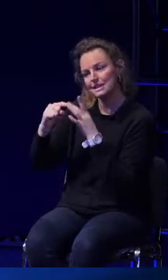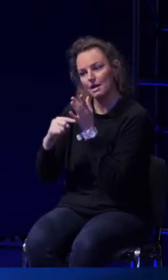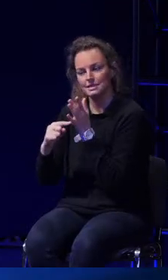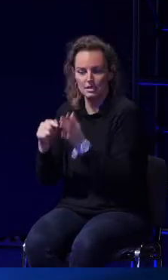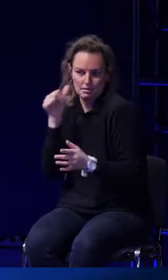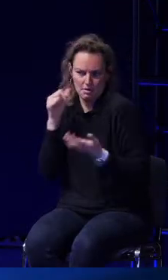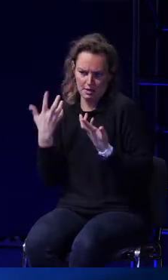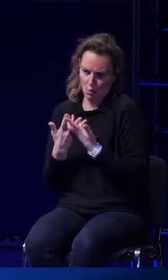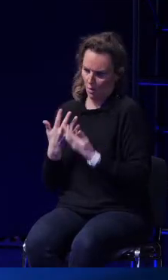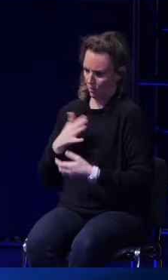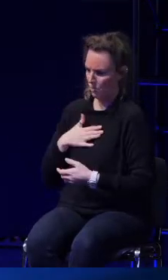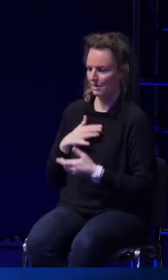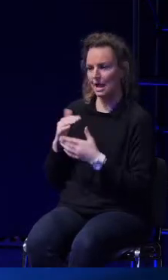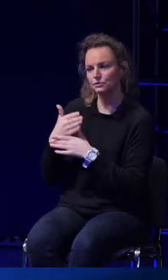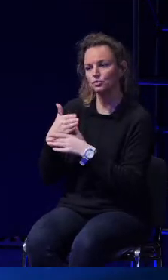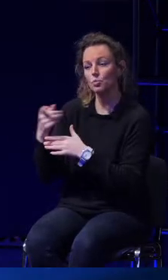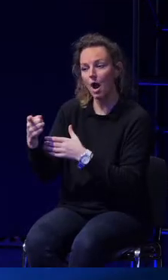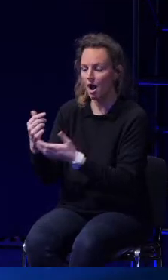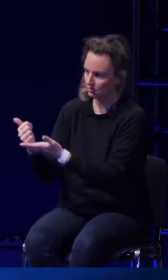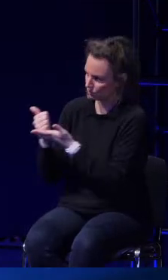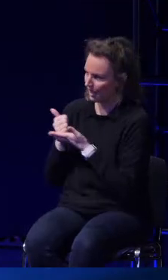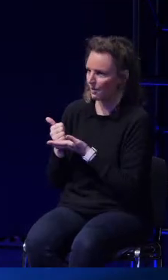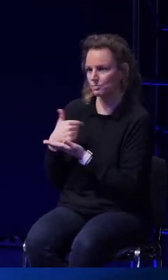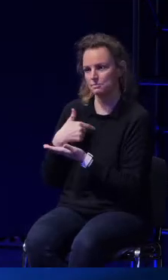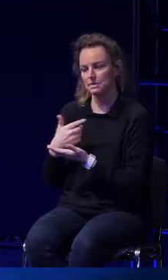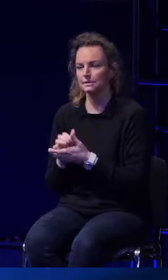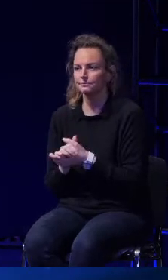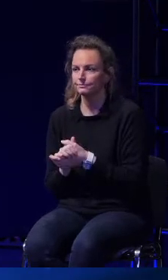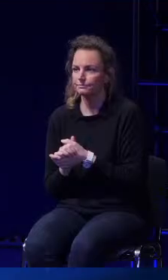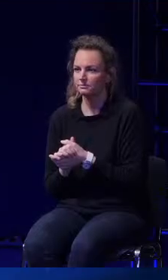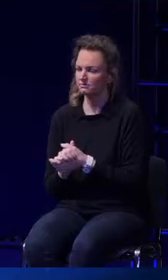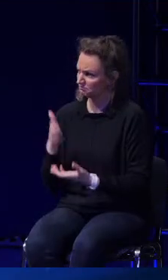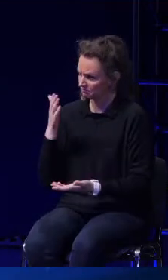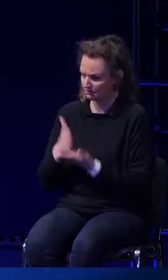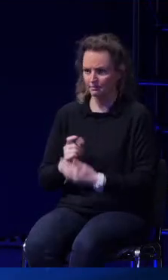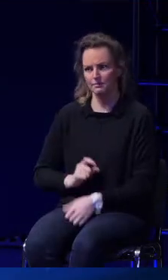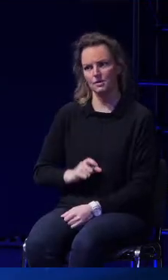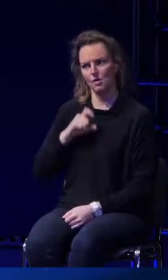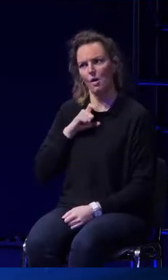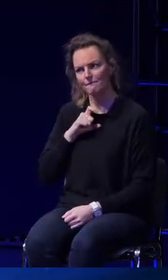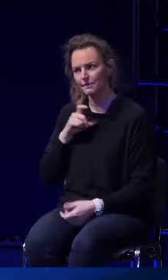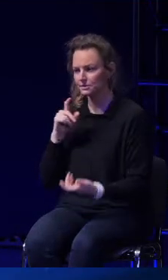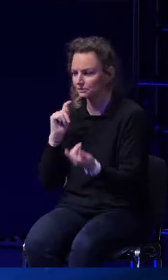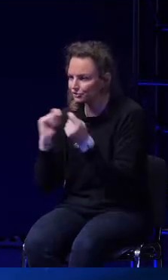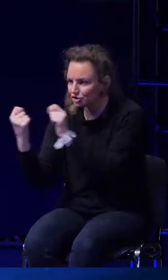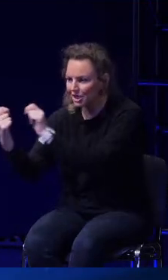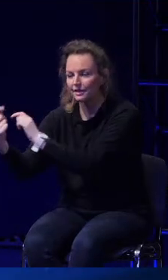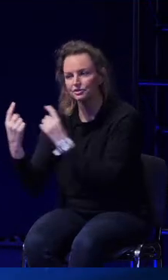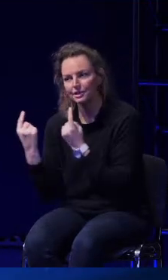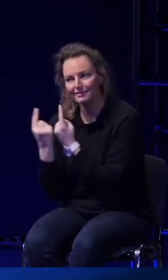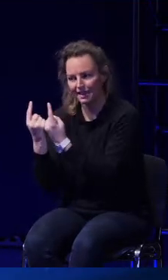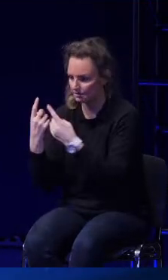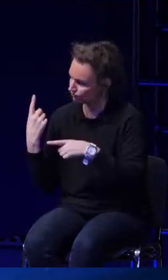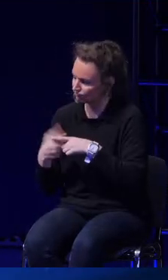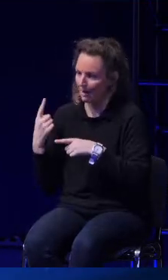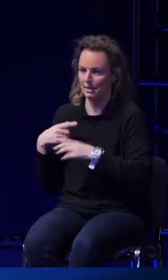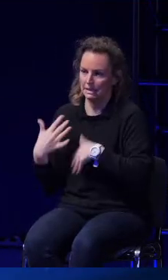work, which helps a lot. So I'm very confident, changing things quite rapidly. And we sort